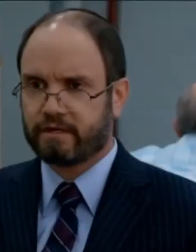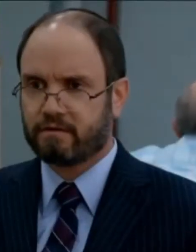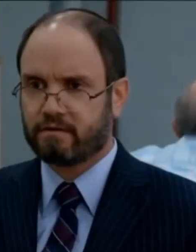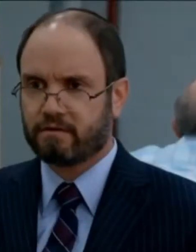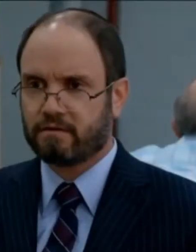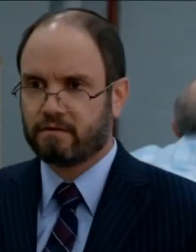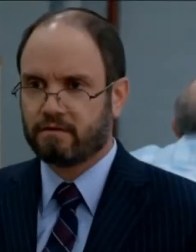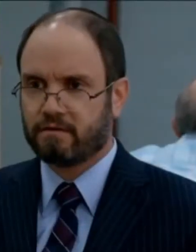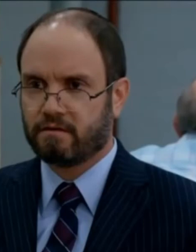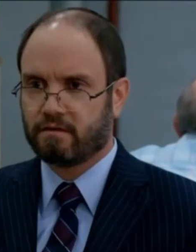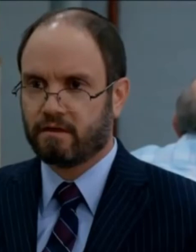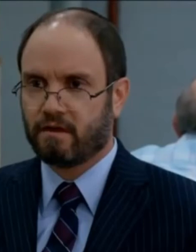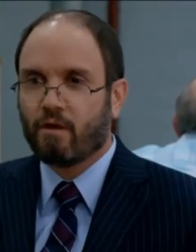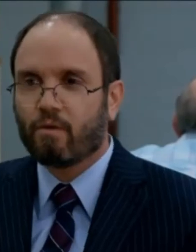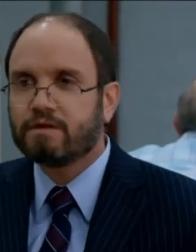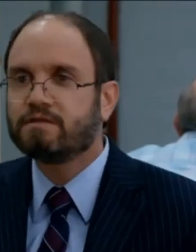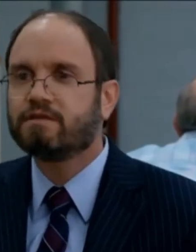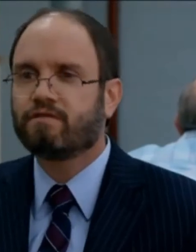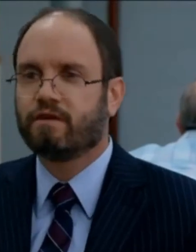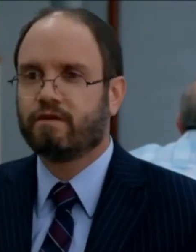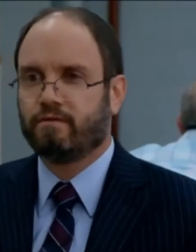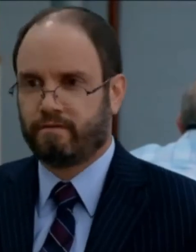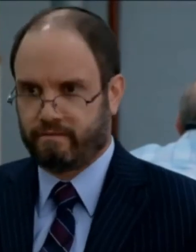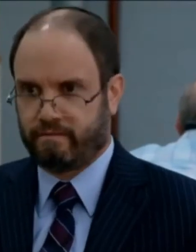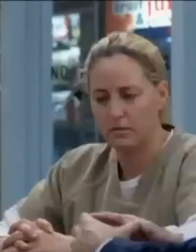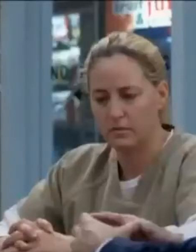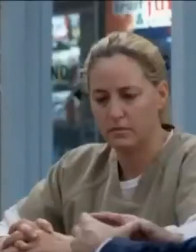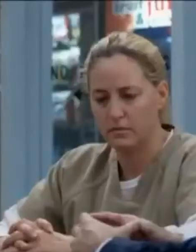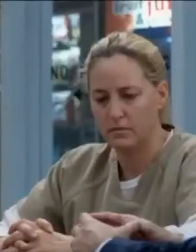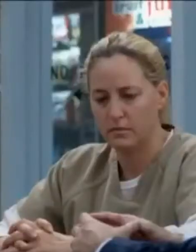with your dinner. What is this for you?